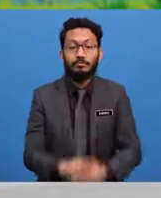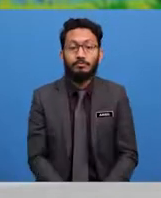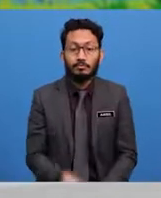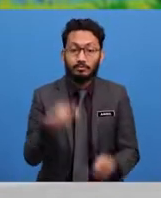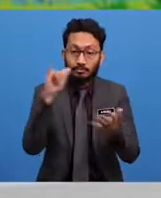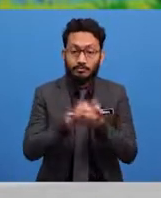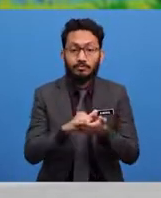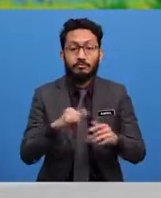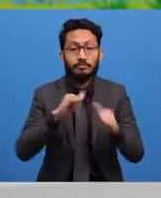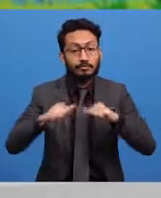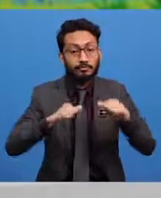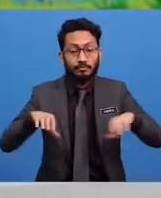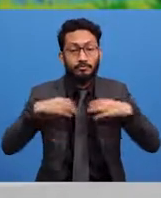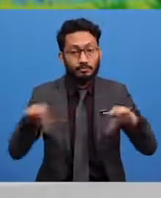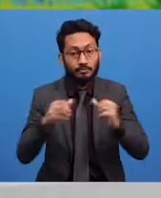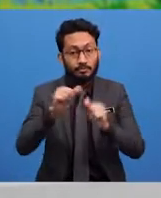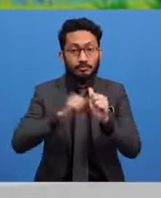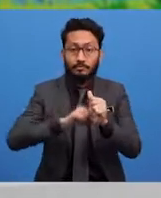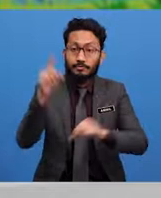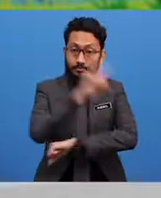every day and even facts.